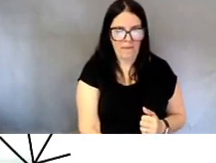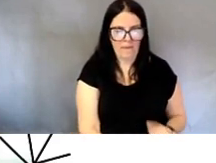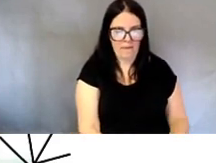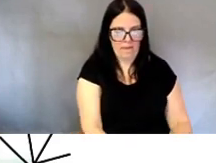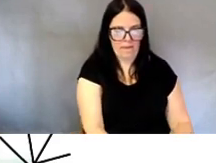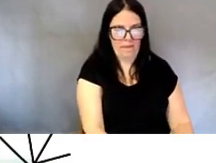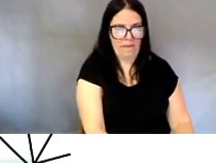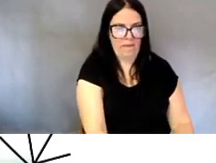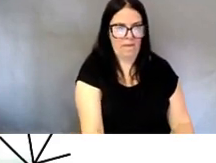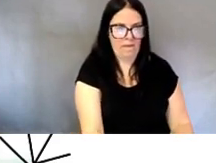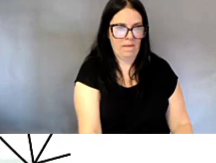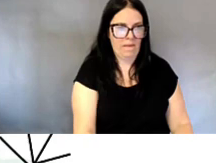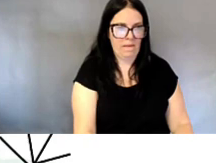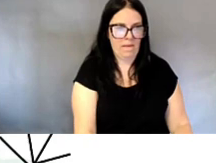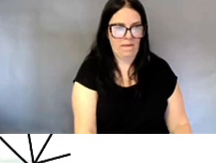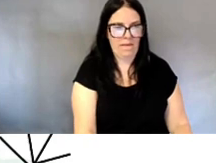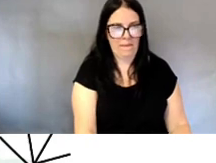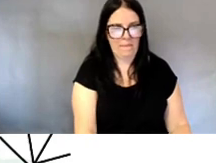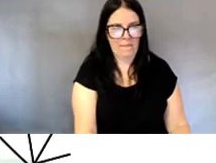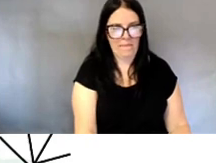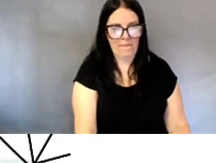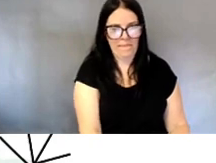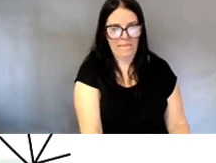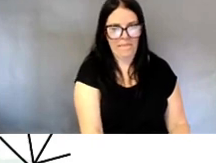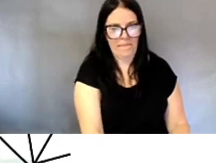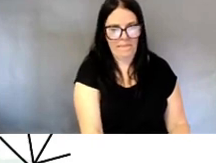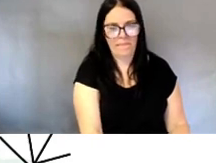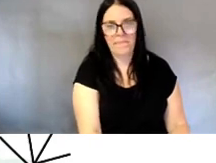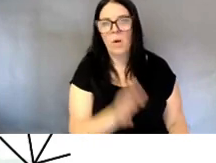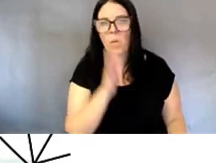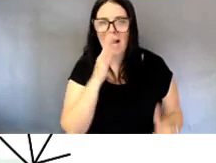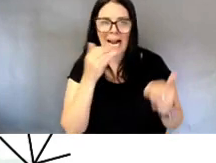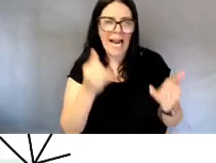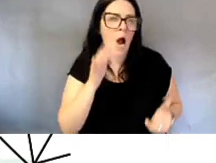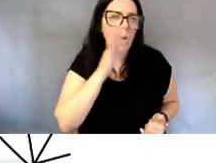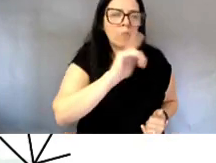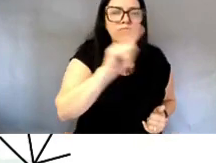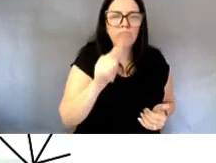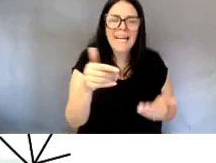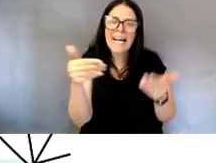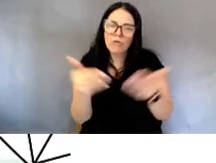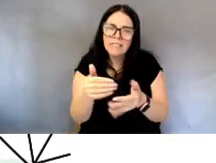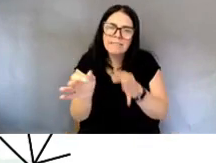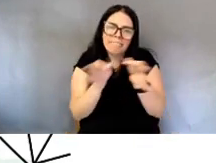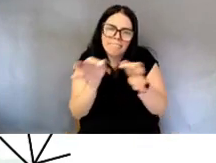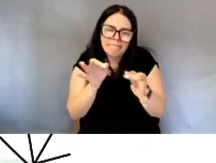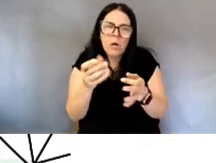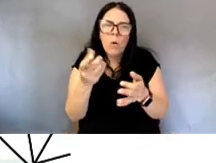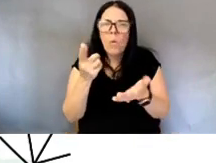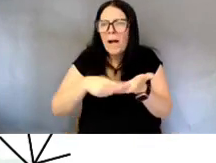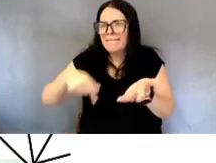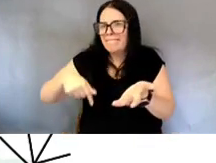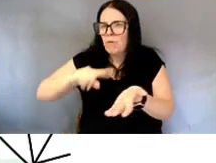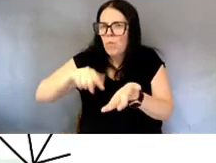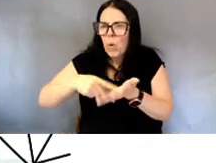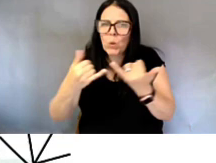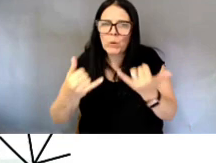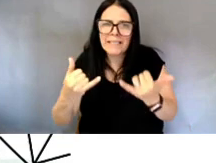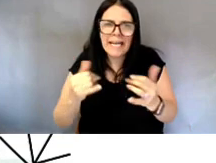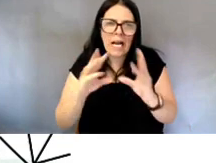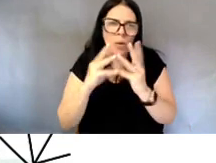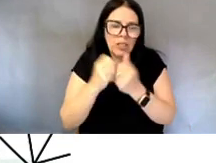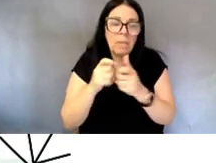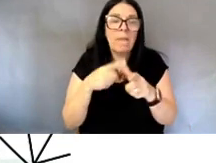today is to spend around 15 minutes on quick introductions and just kind of giving you an idea what we are all about. And then we are going to